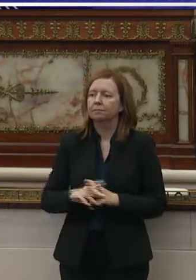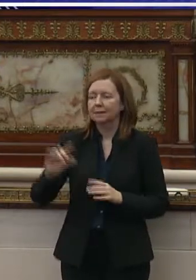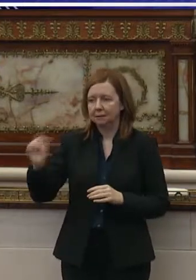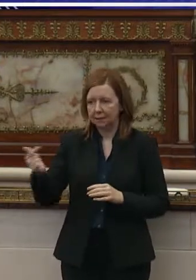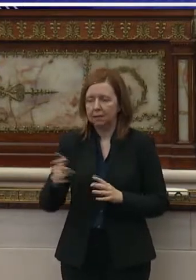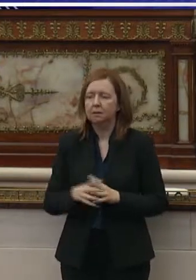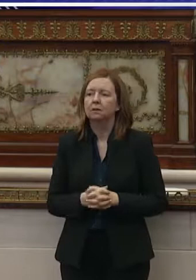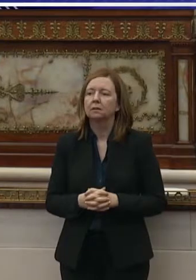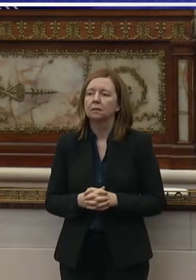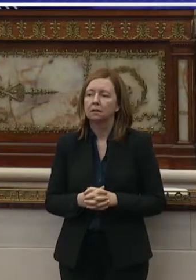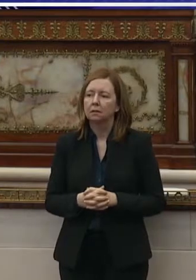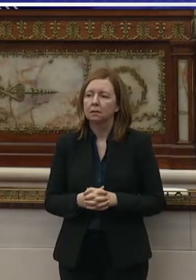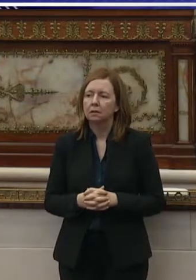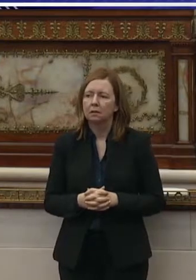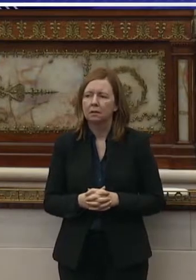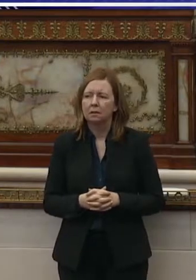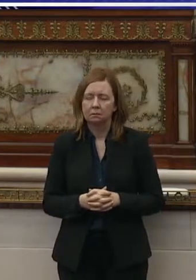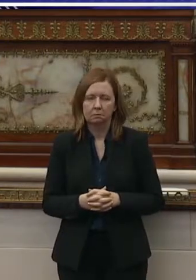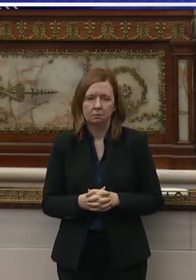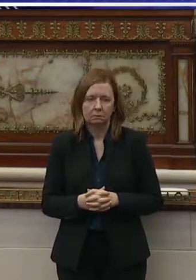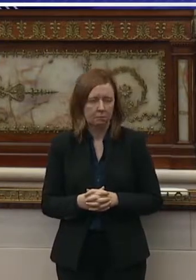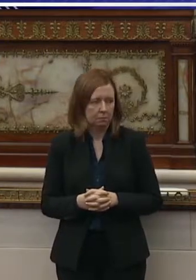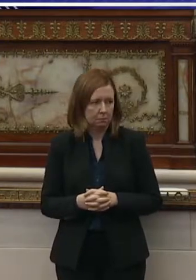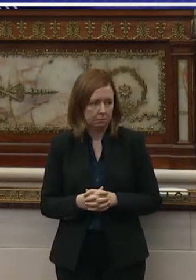Second. Hold it.